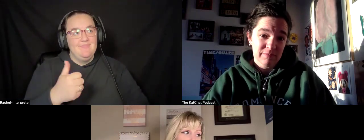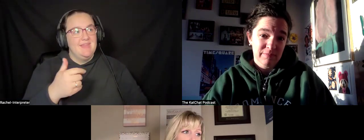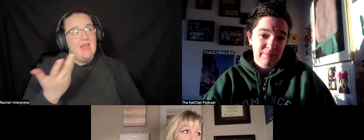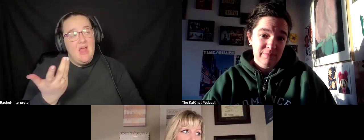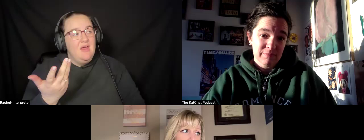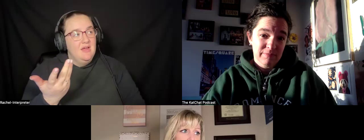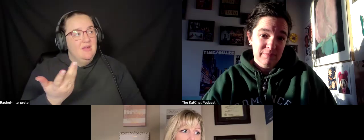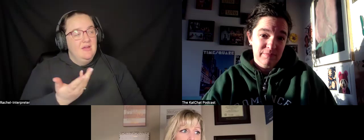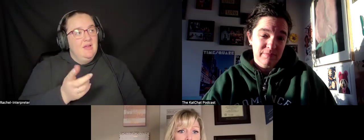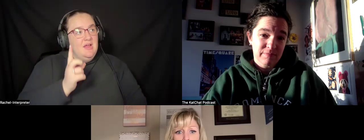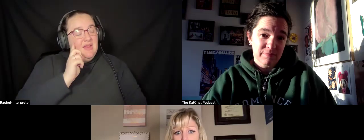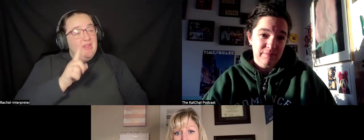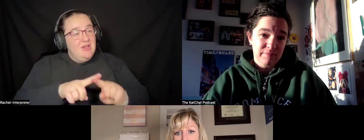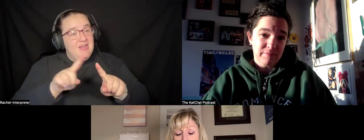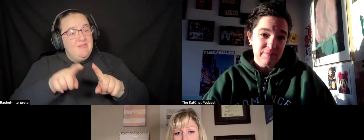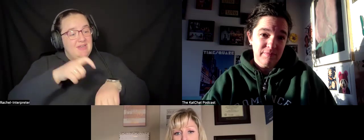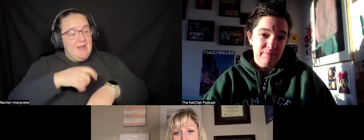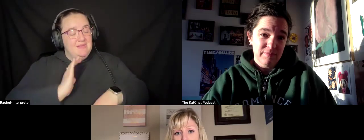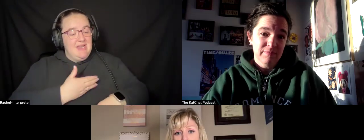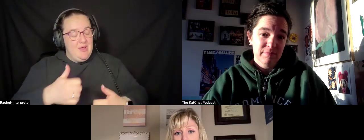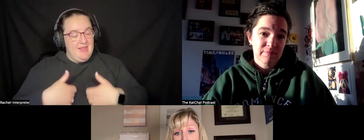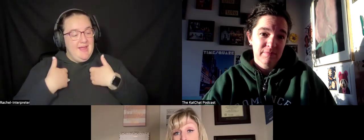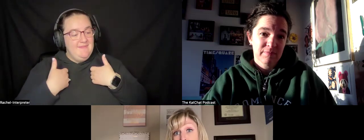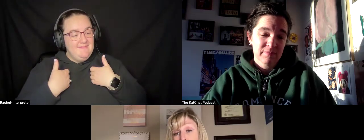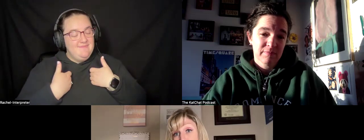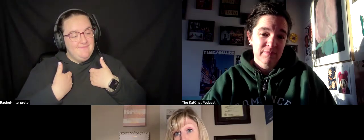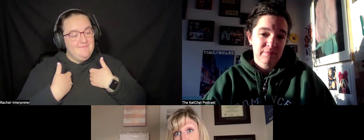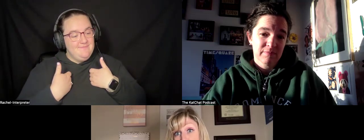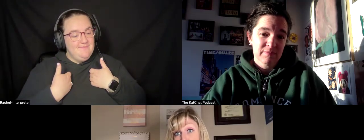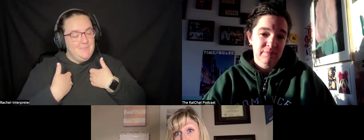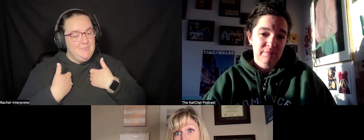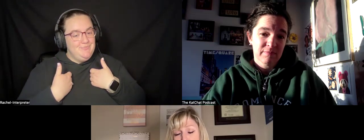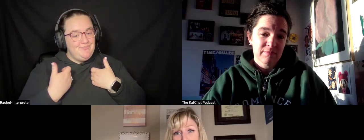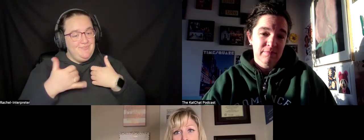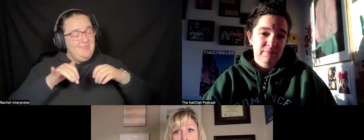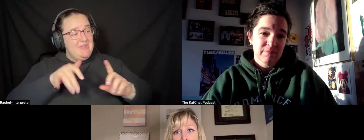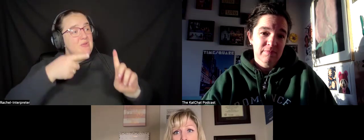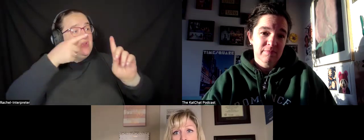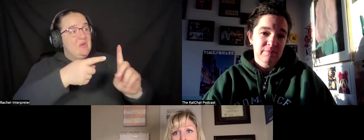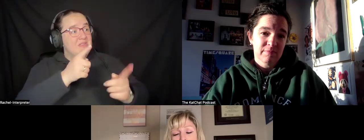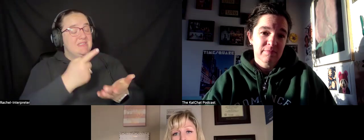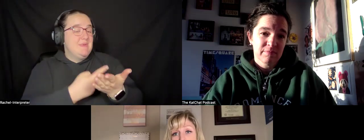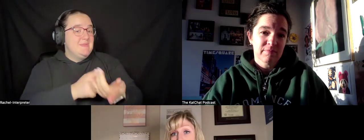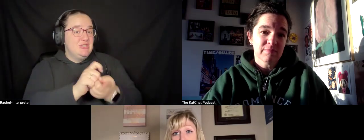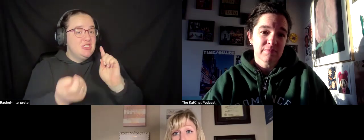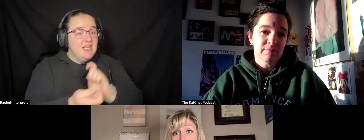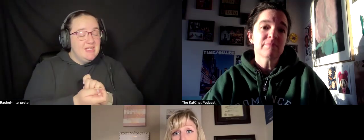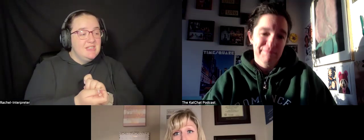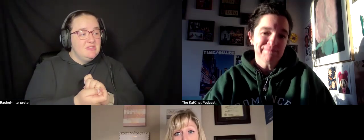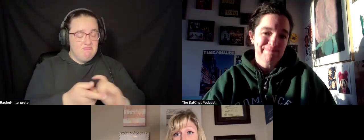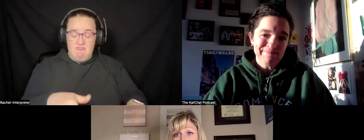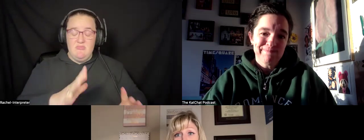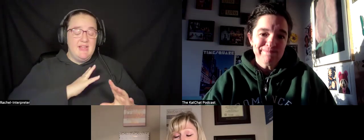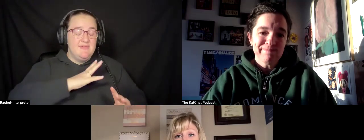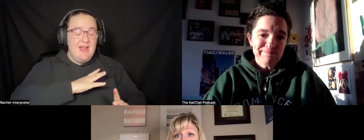I also think there are different times in our life where we're those visions and dreams kind of change, and that's okay. We